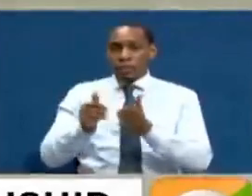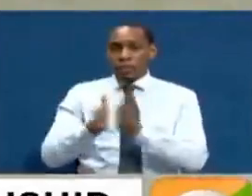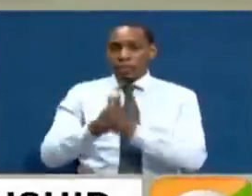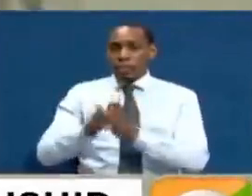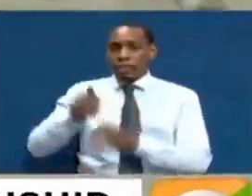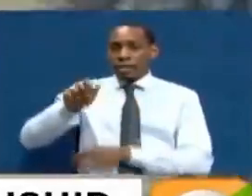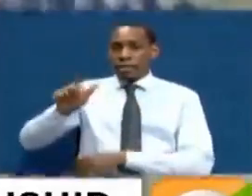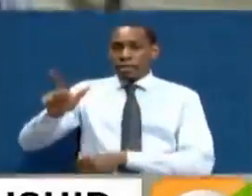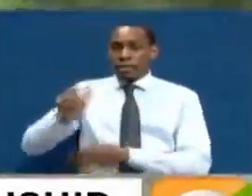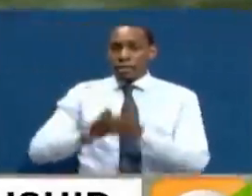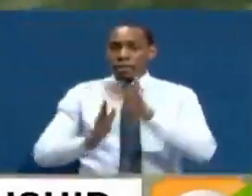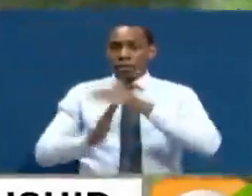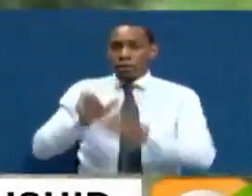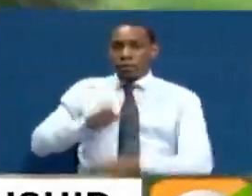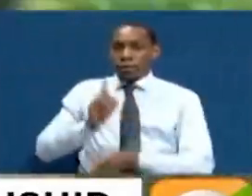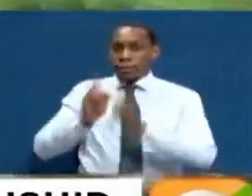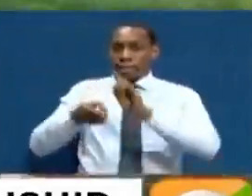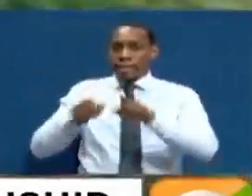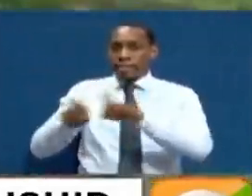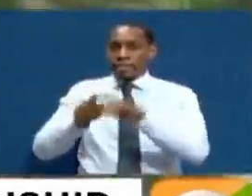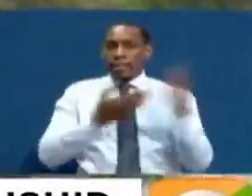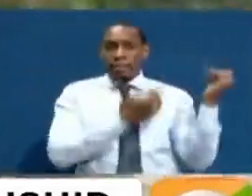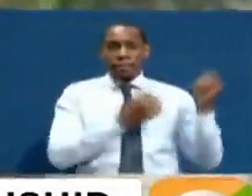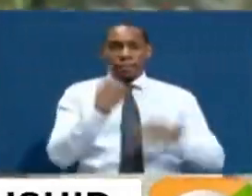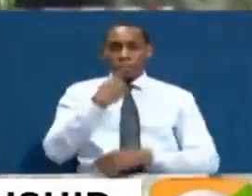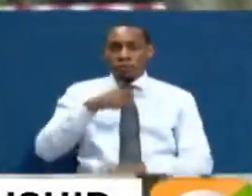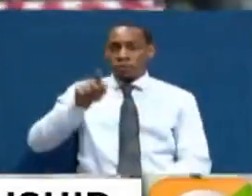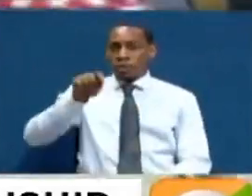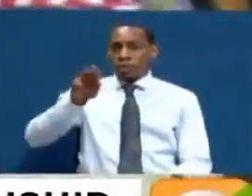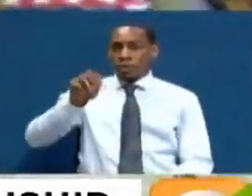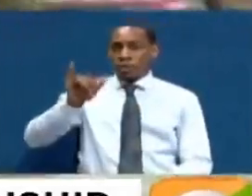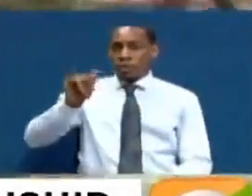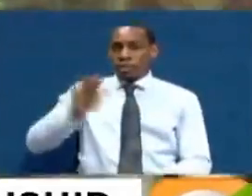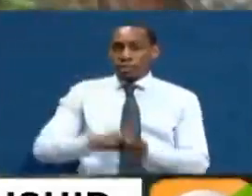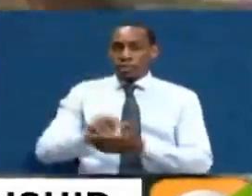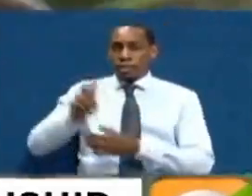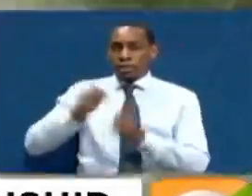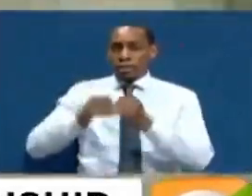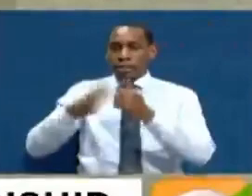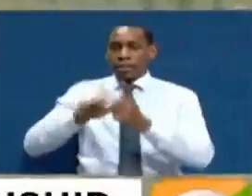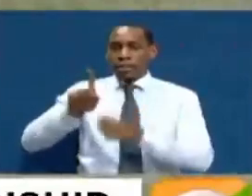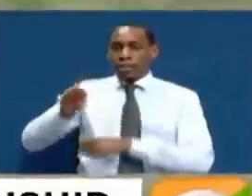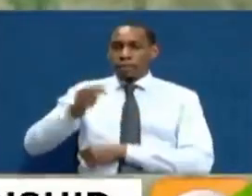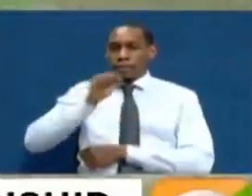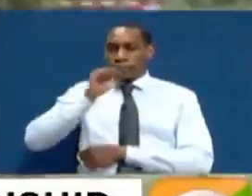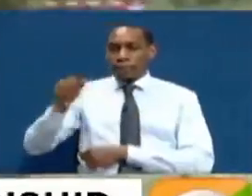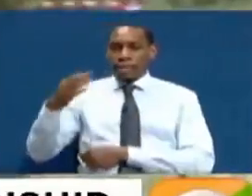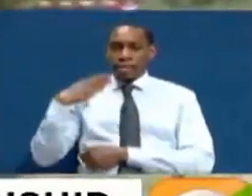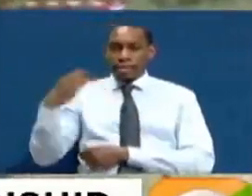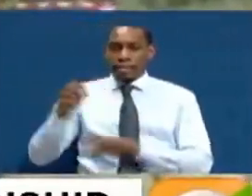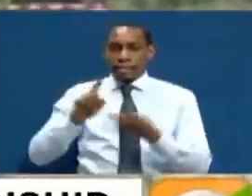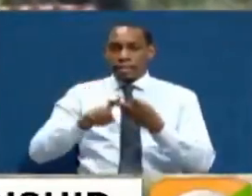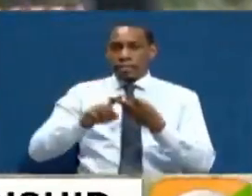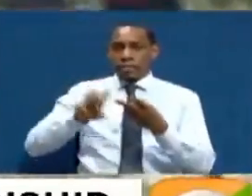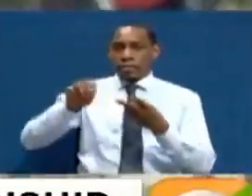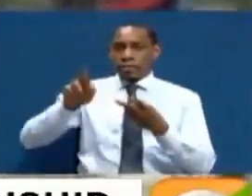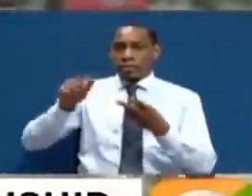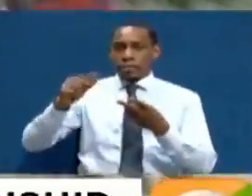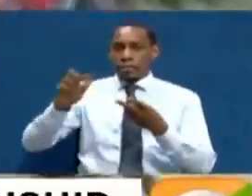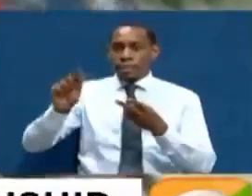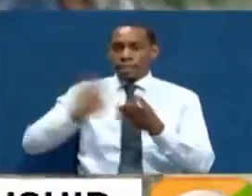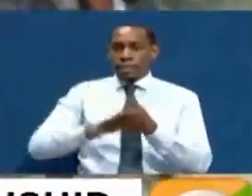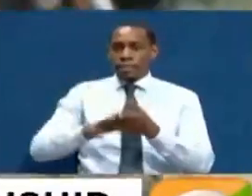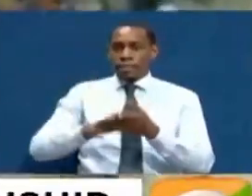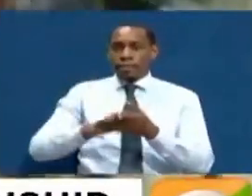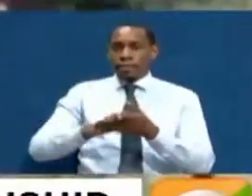Chespol in the senior women race. Also expected are Timothy Cheruiyot, the 2019 World 1500 meters champion, Margaret Nyareira, 800 meters